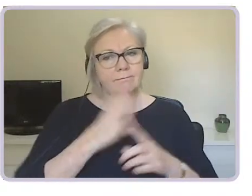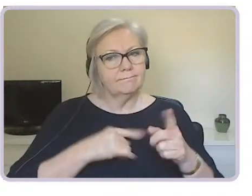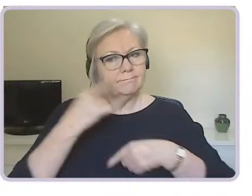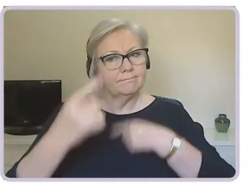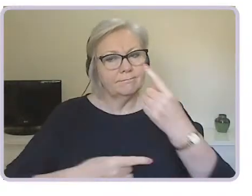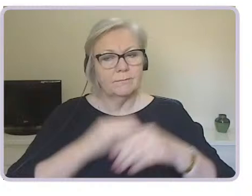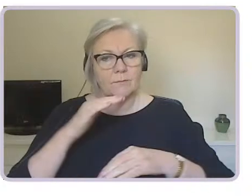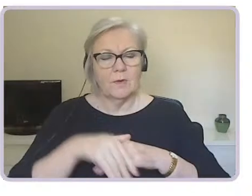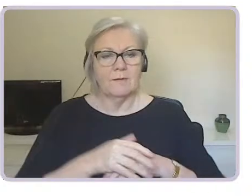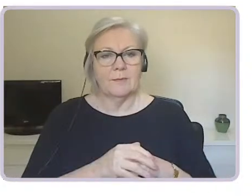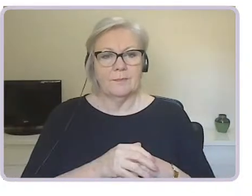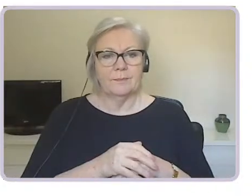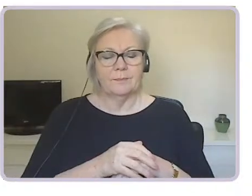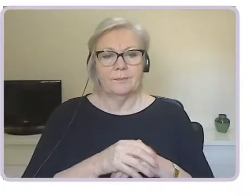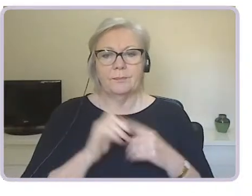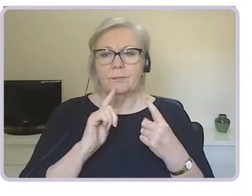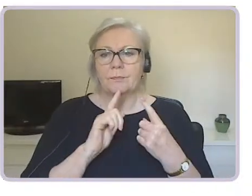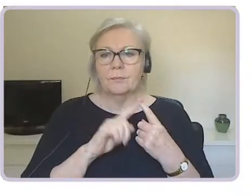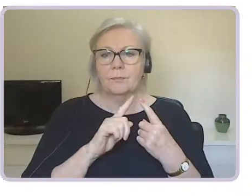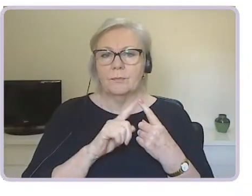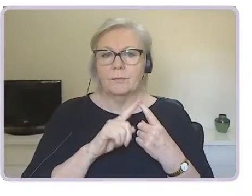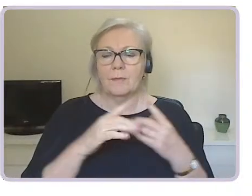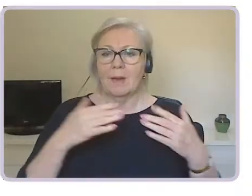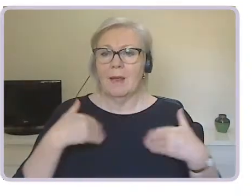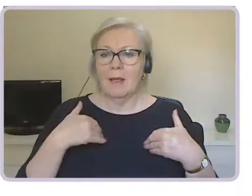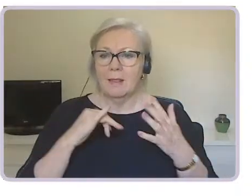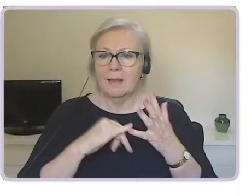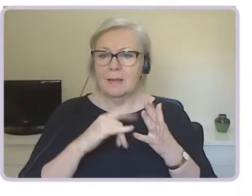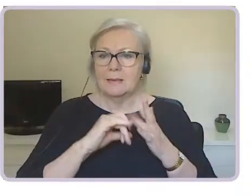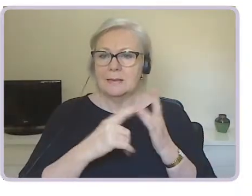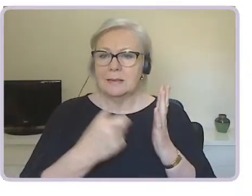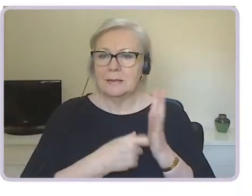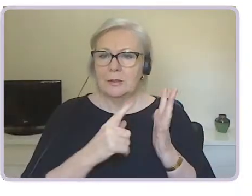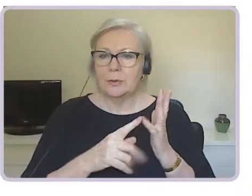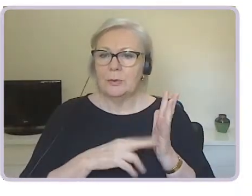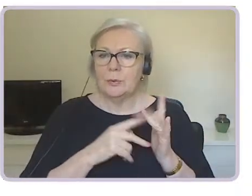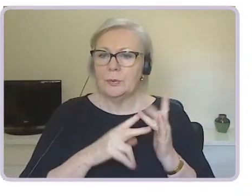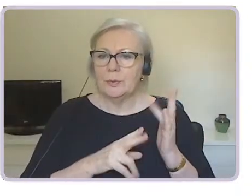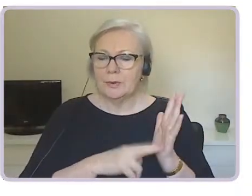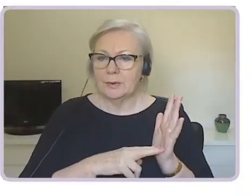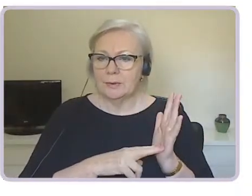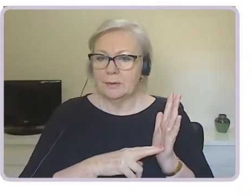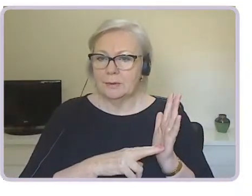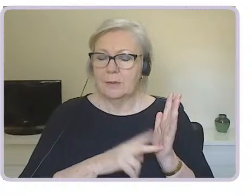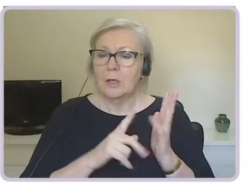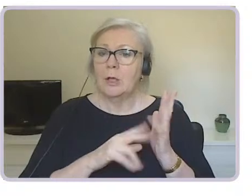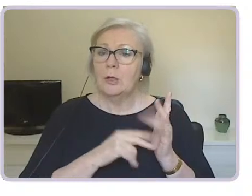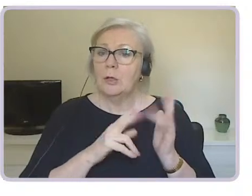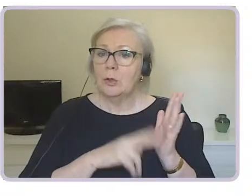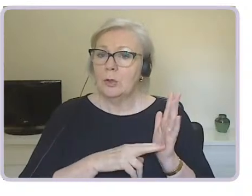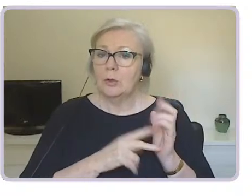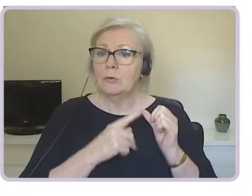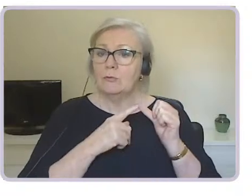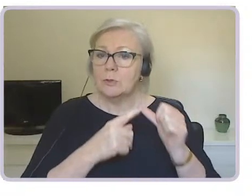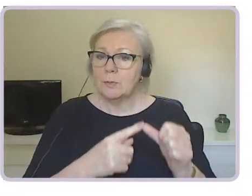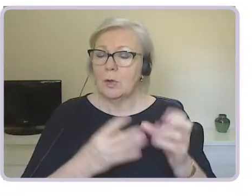the health sector union, the union's response with NDS, which